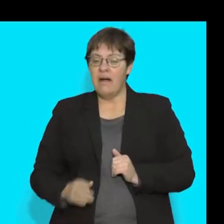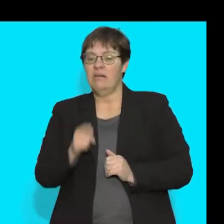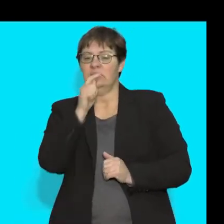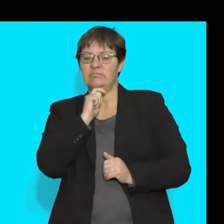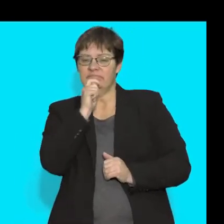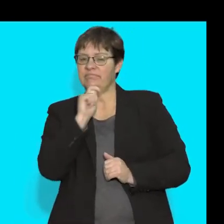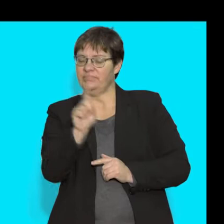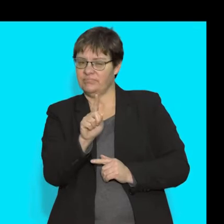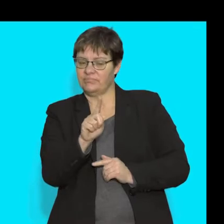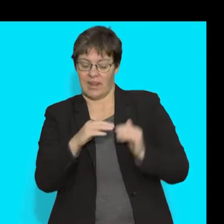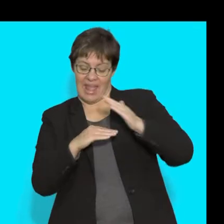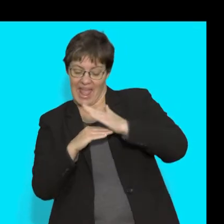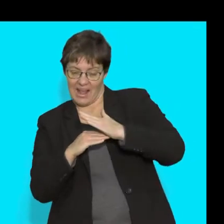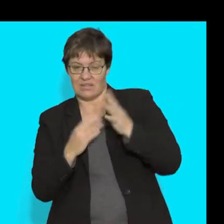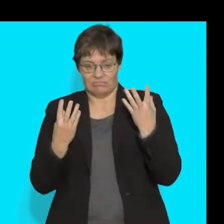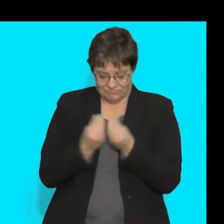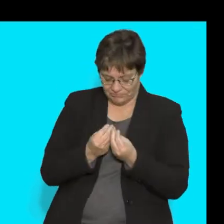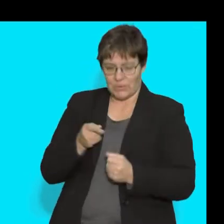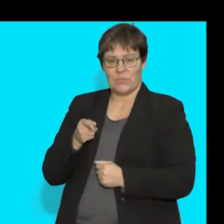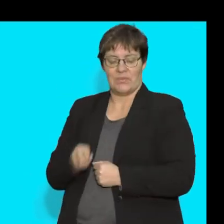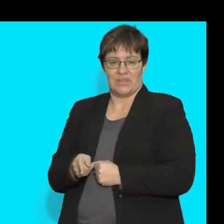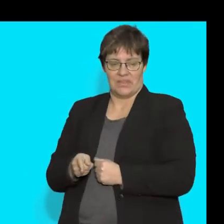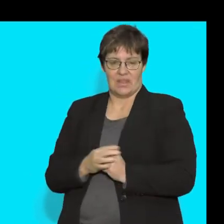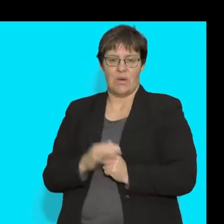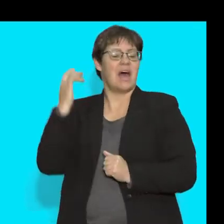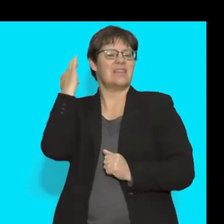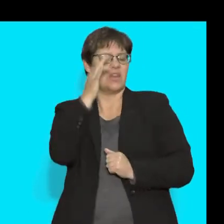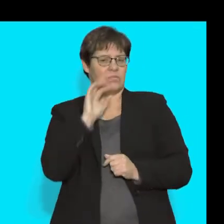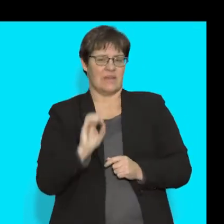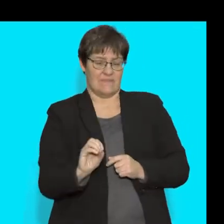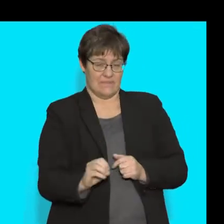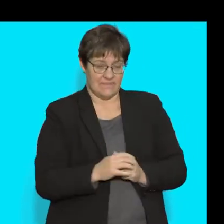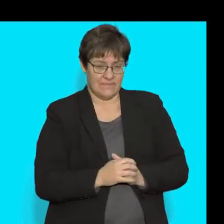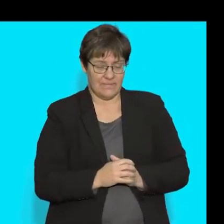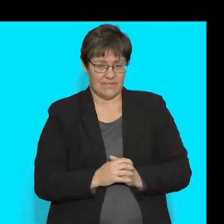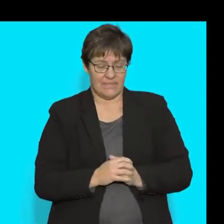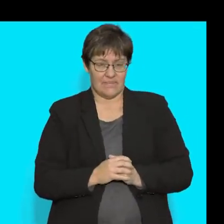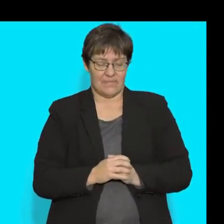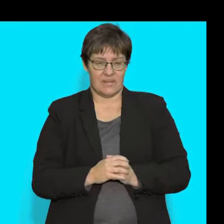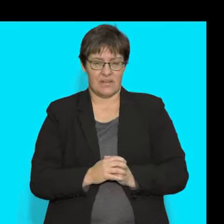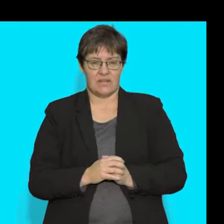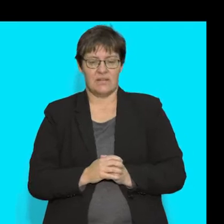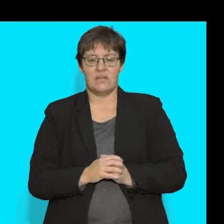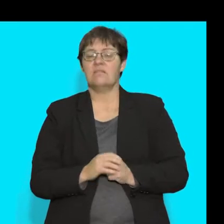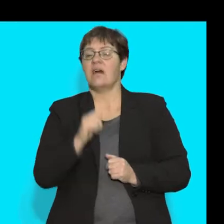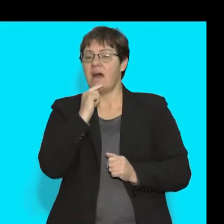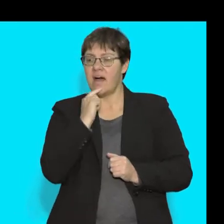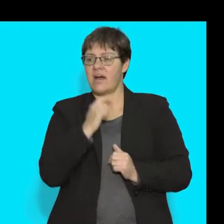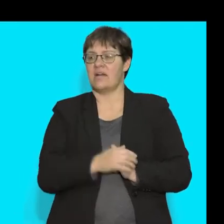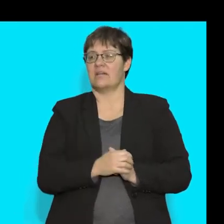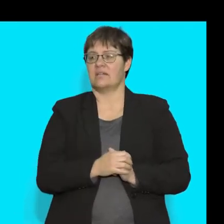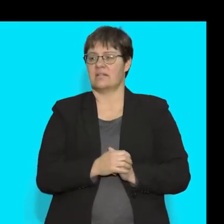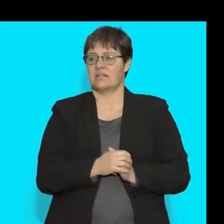the angles with the sides, right? Because there's some theorems that we throw in there. This is when we talk about a scalene.